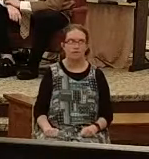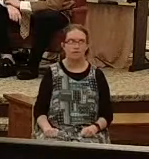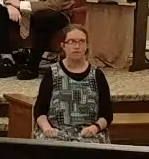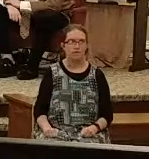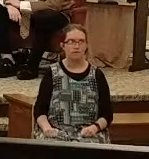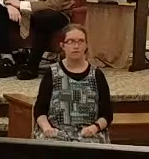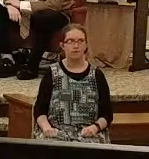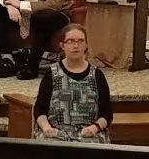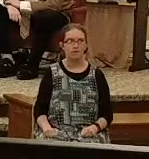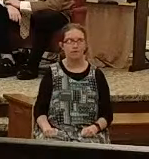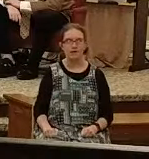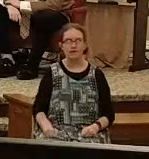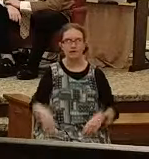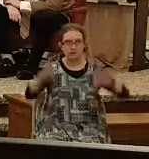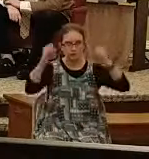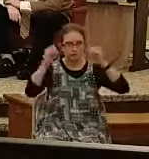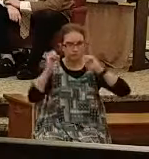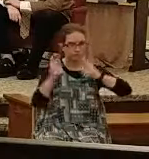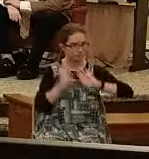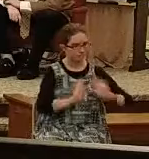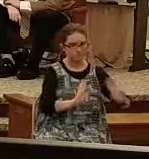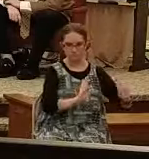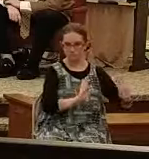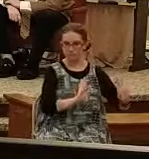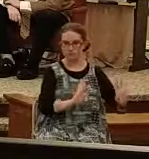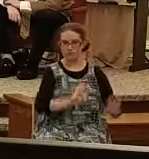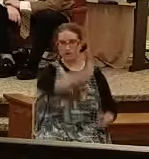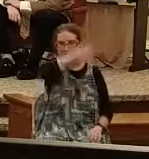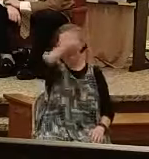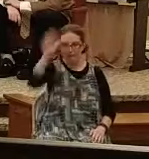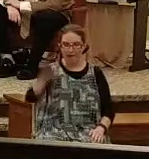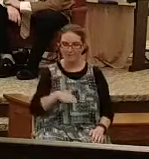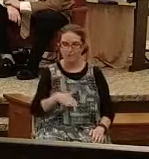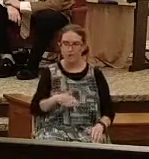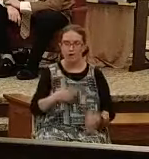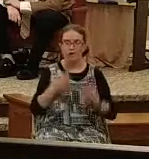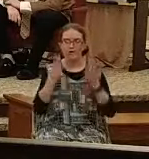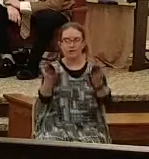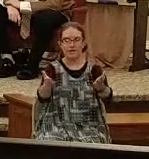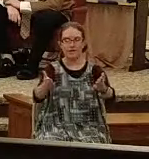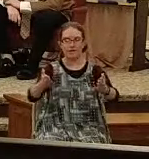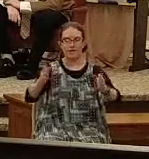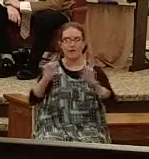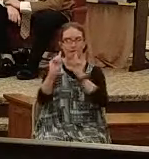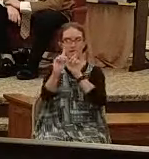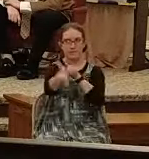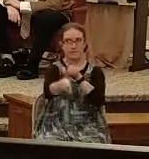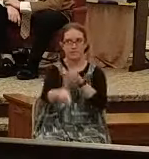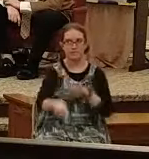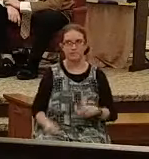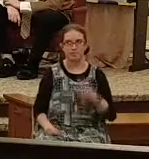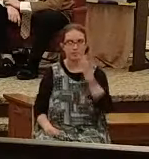And he sidestepped that one. He never did give a direct answer.